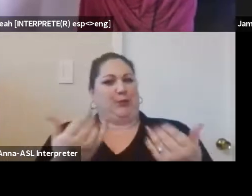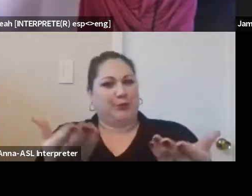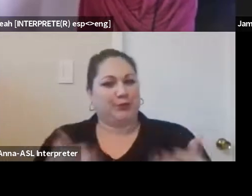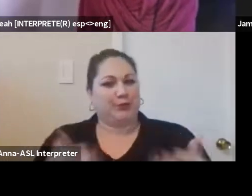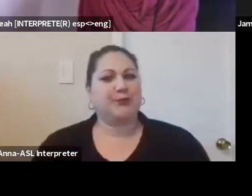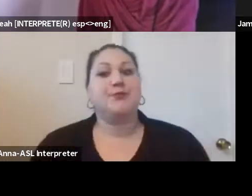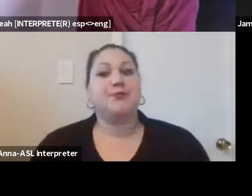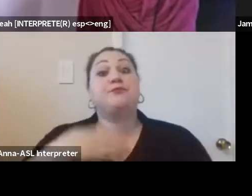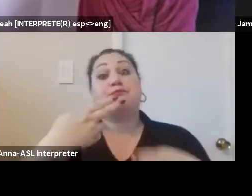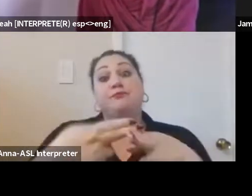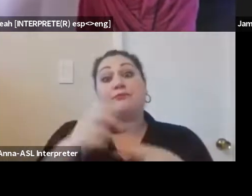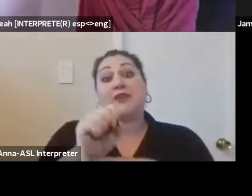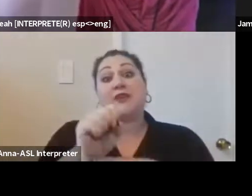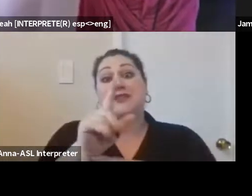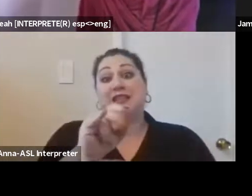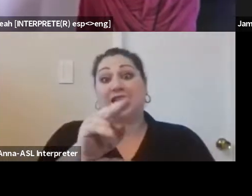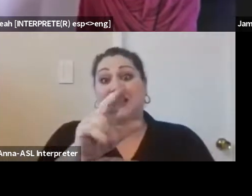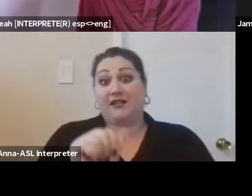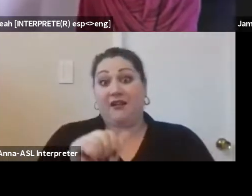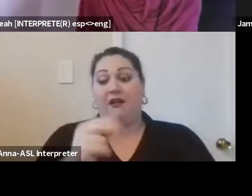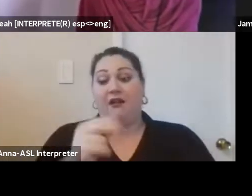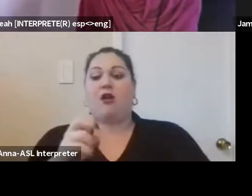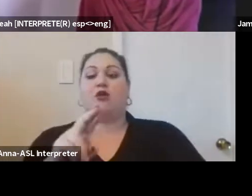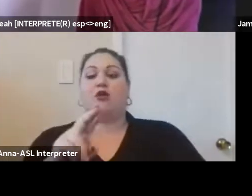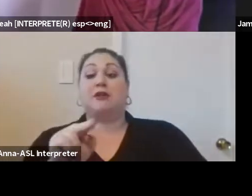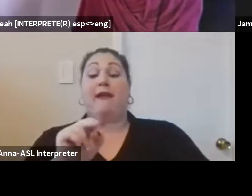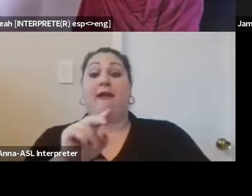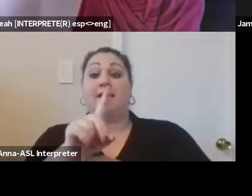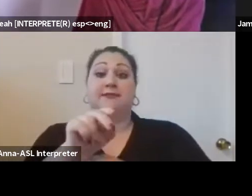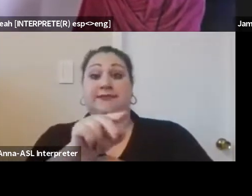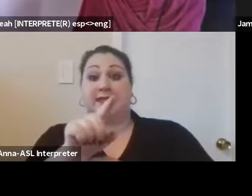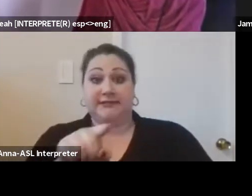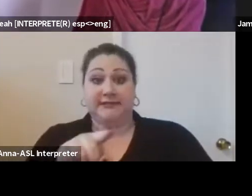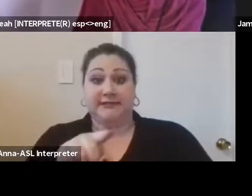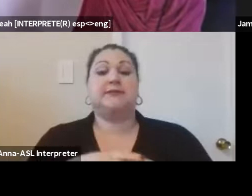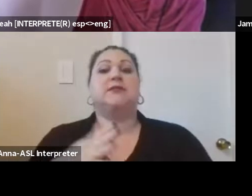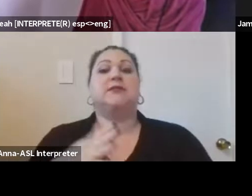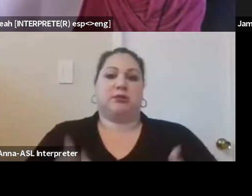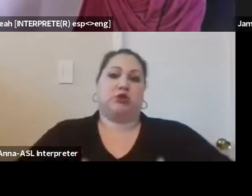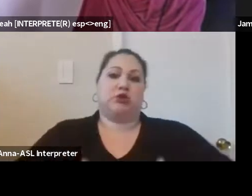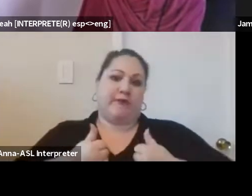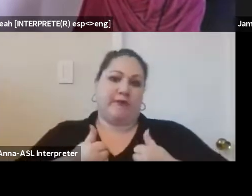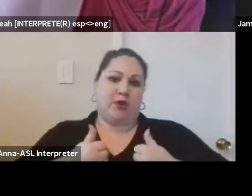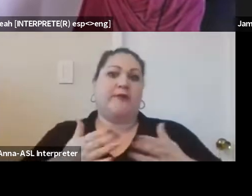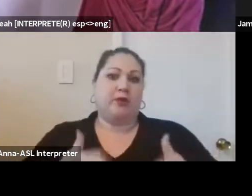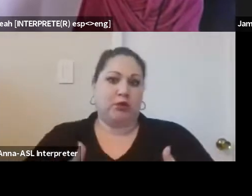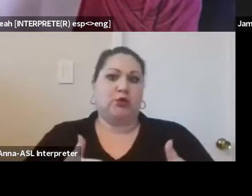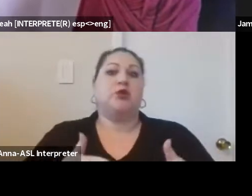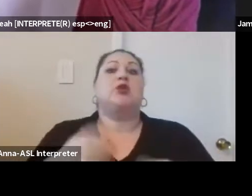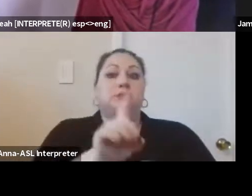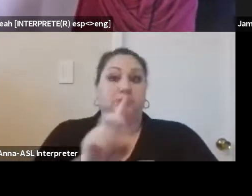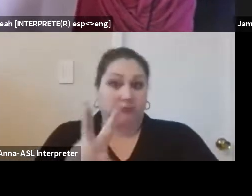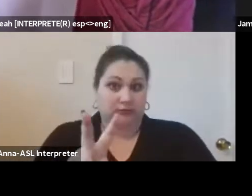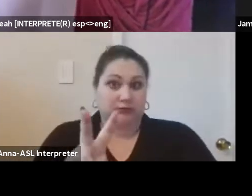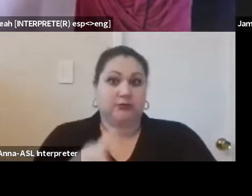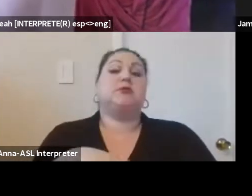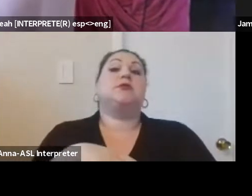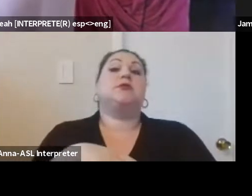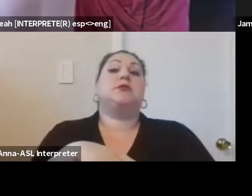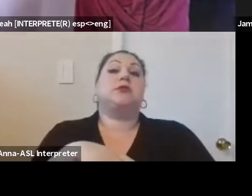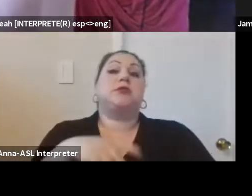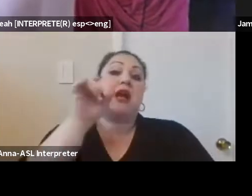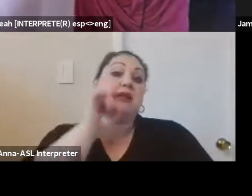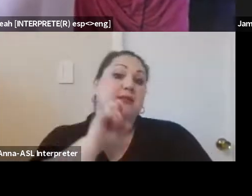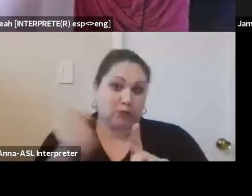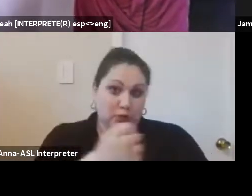my name is Selena Hernandez. I am a survivor of domestic violence and sexual assault and of the